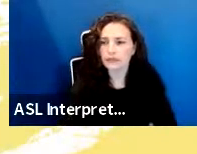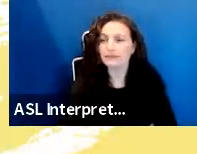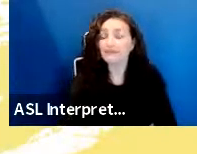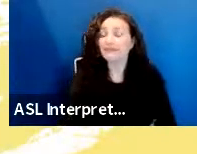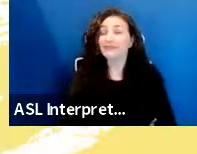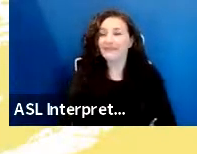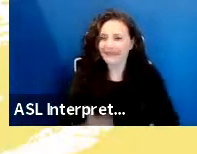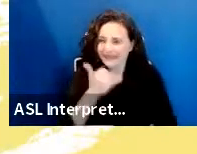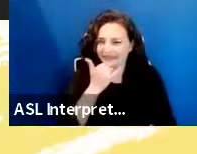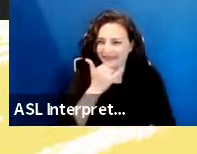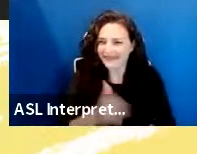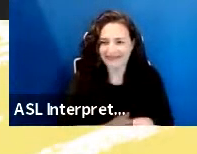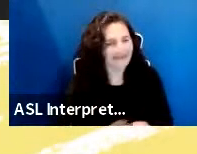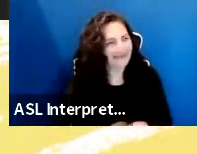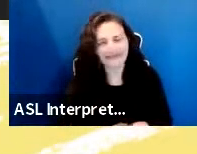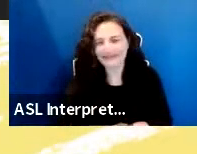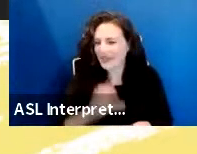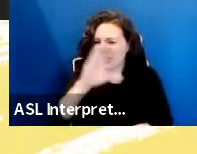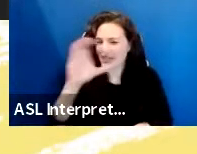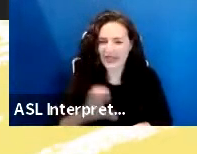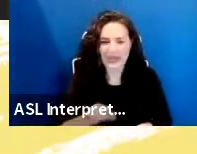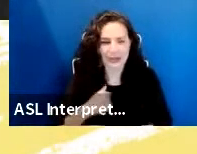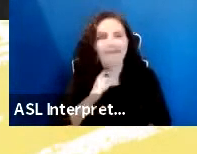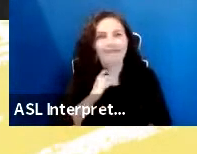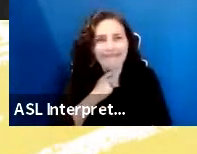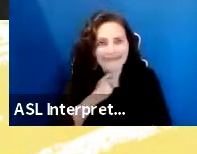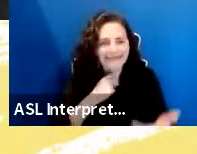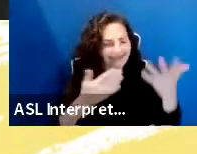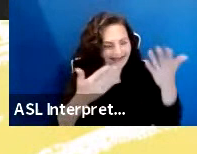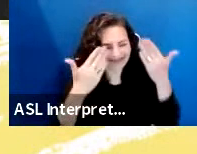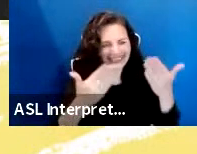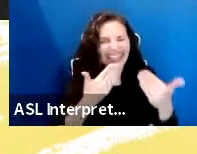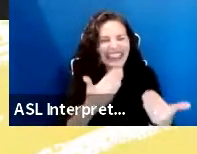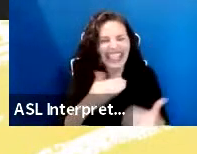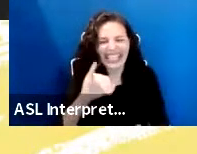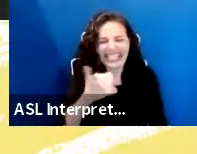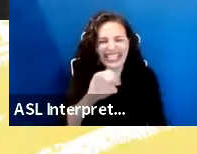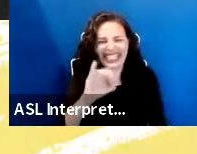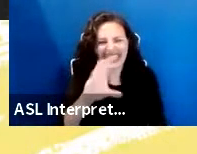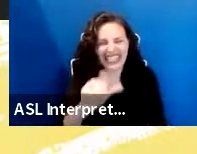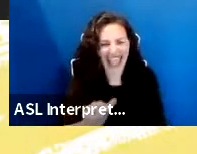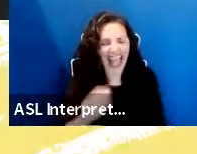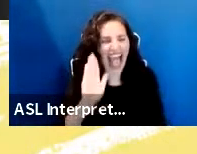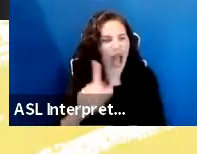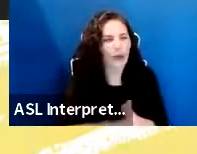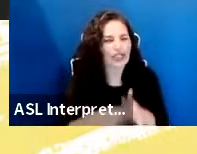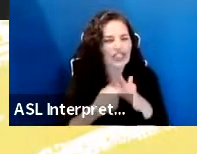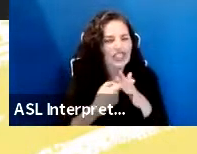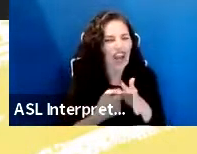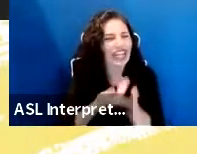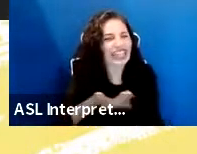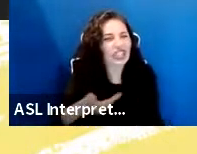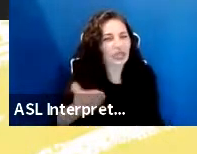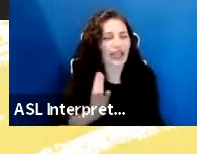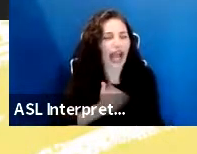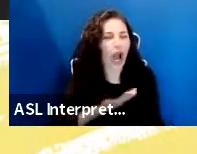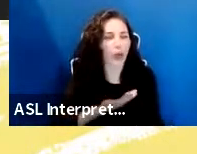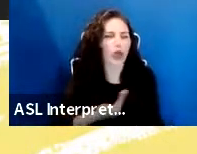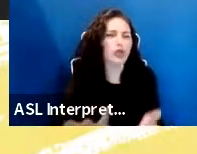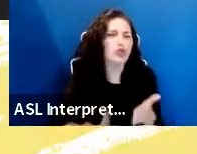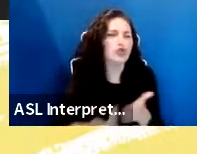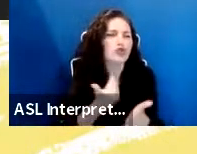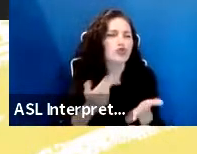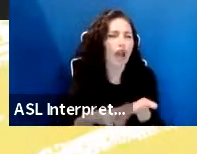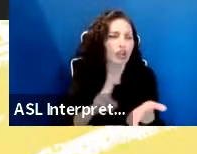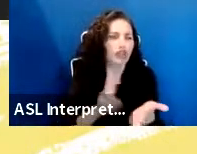Oh, Zoom world, I wasn't unmuted, but I am now. Thank you, Jessica. And I'm going to start off by introducing you to our newest contract